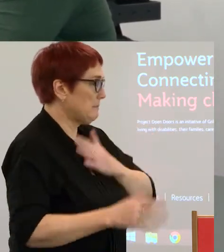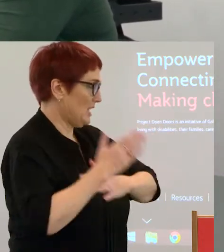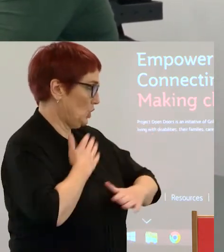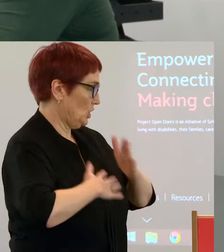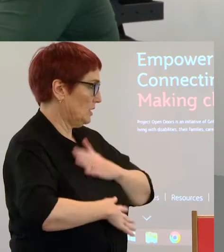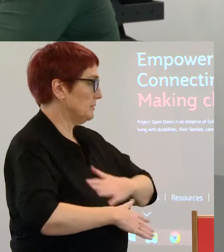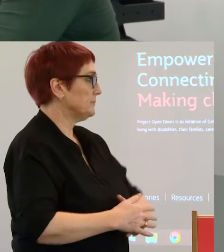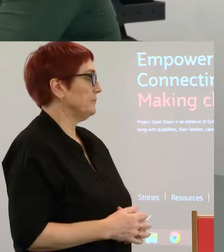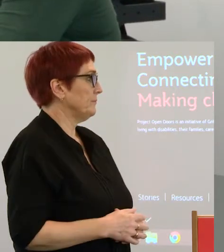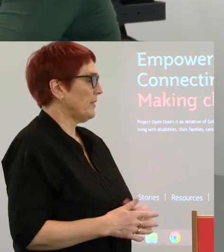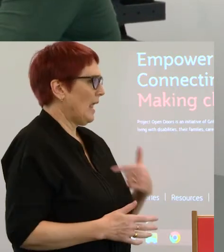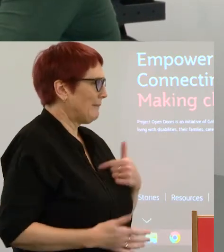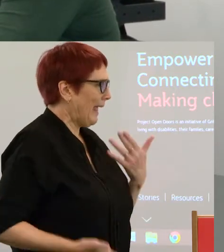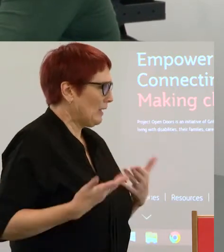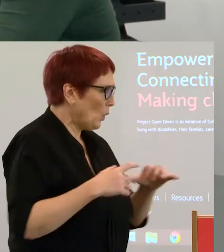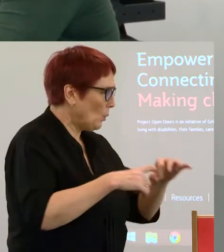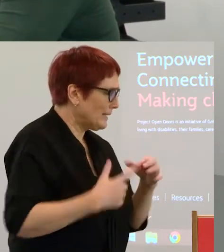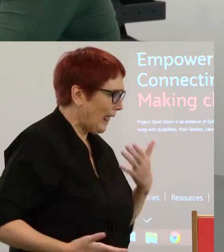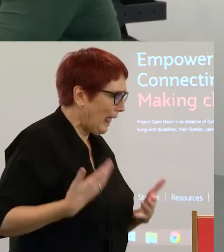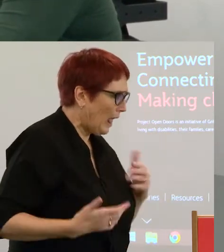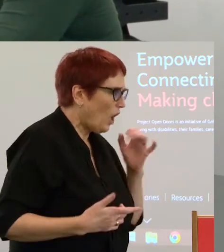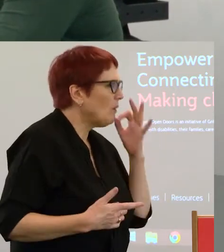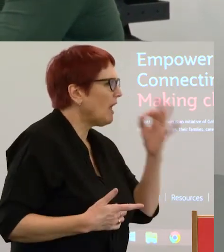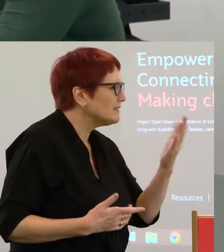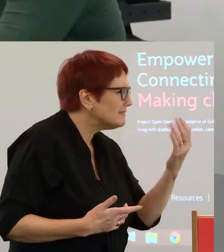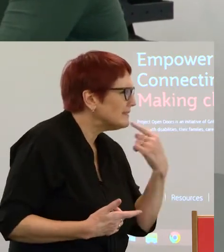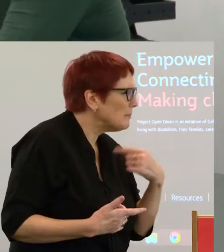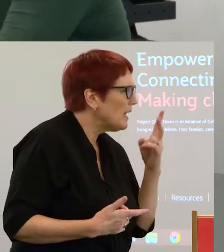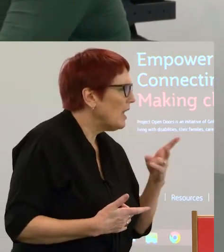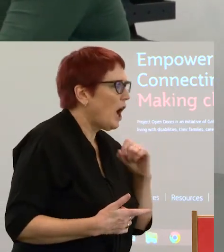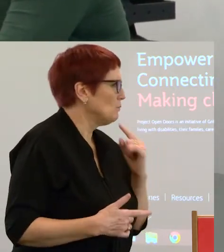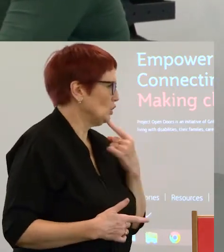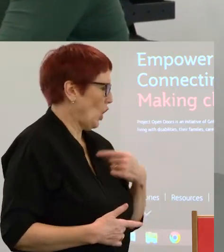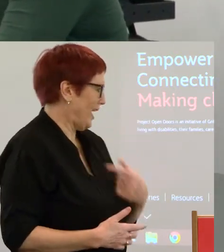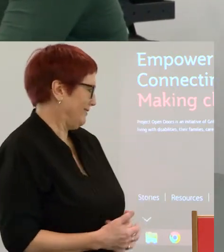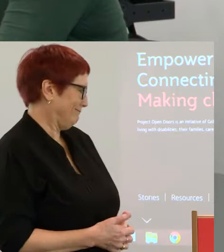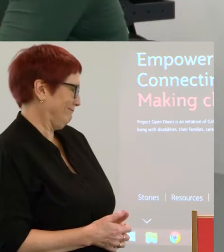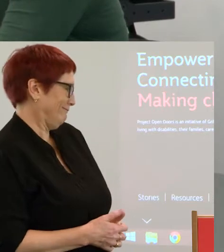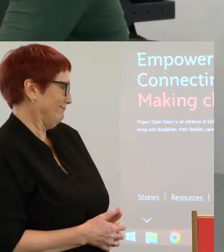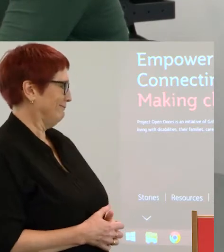And if we're not sure what you mean, we'll just ask. We're not that shy.